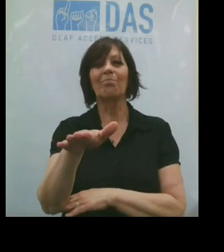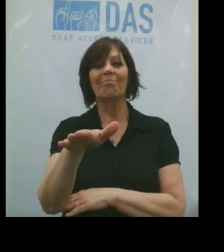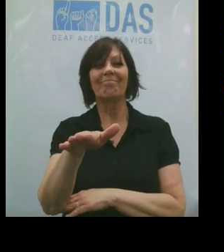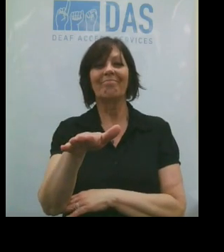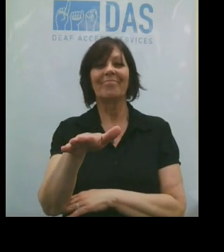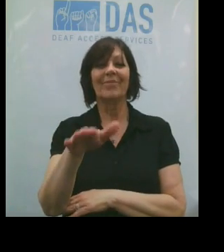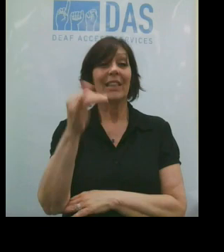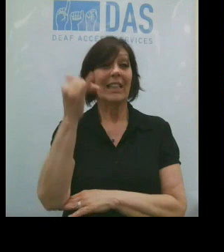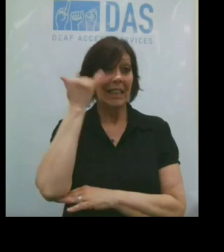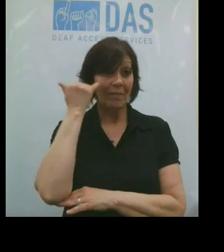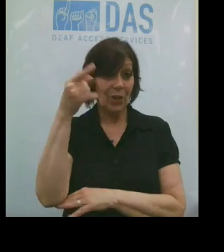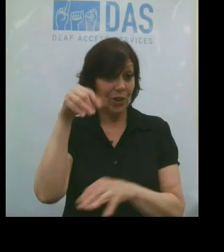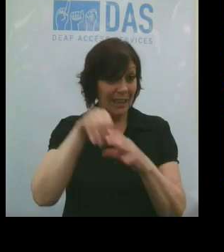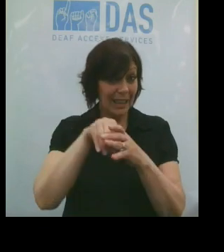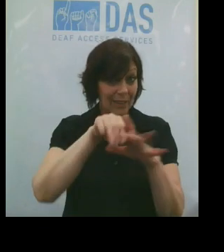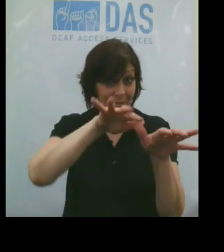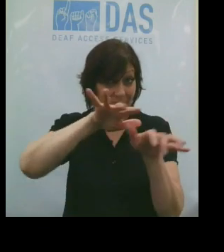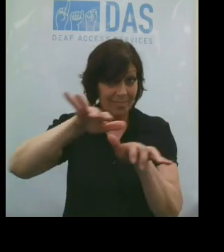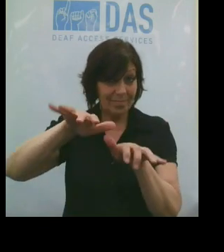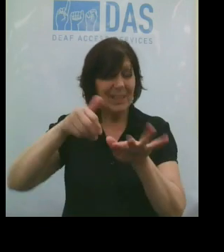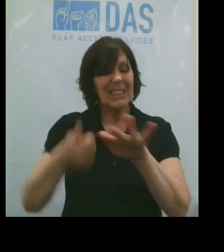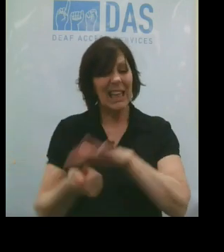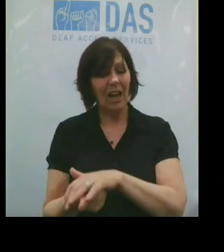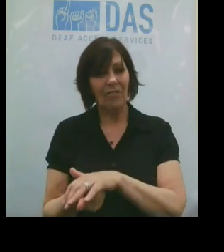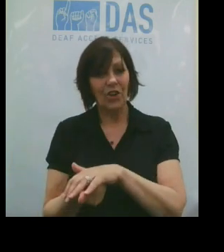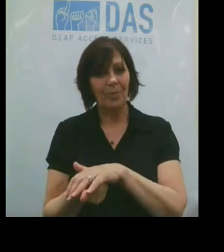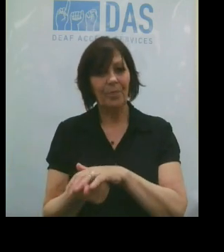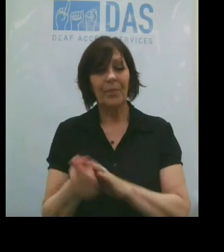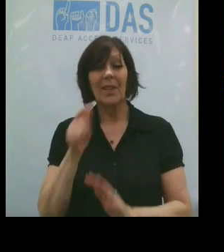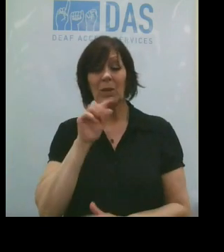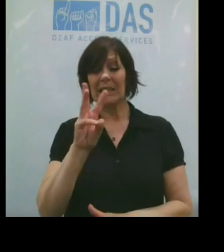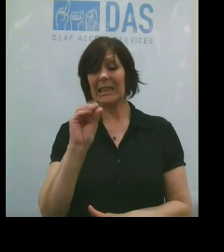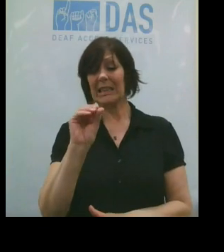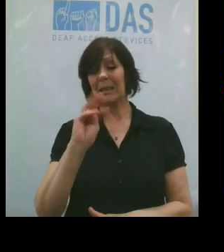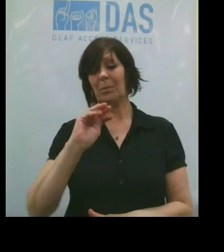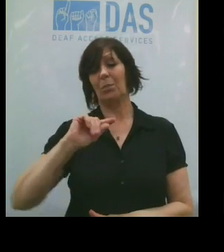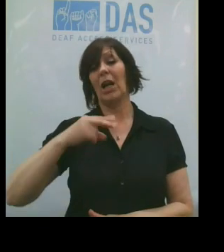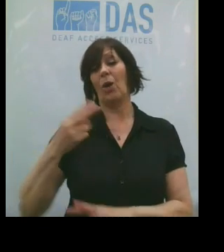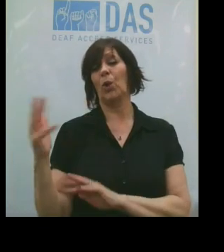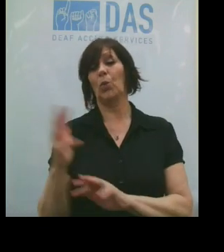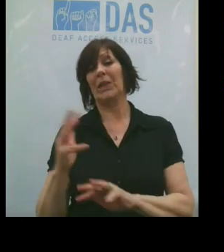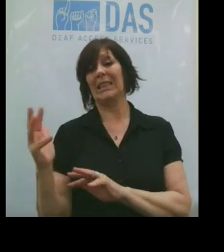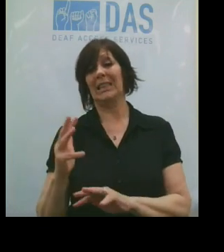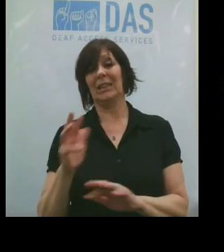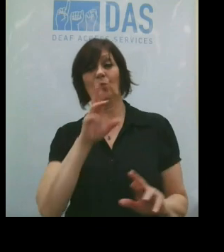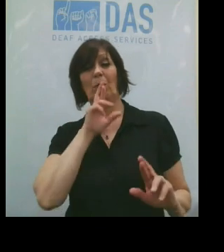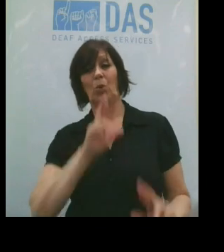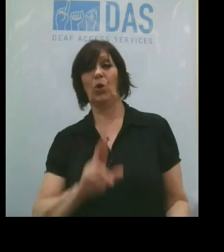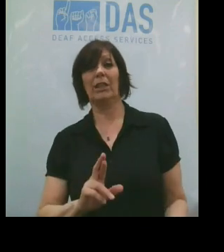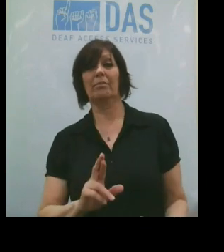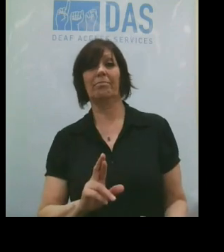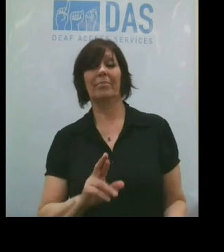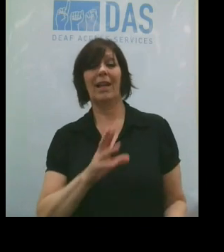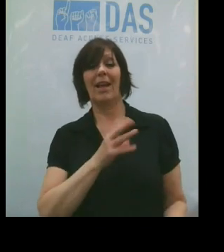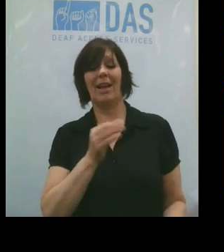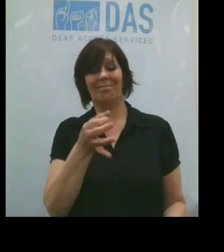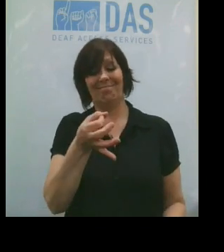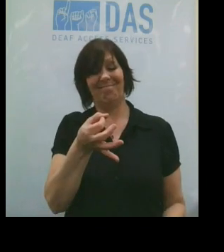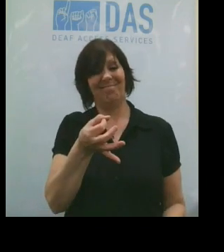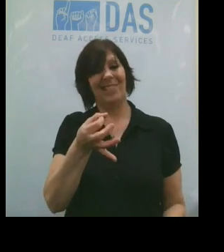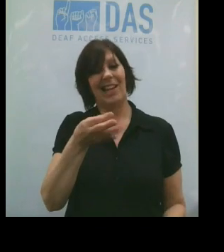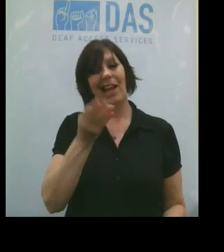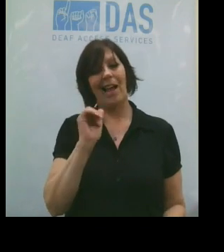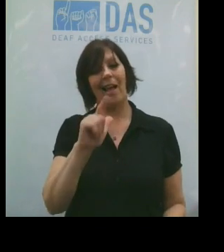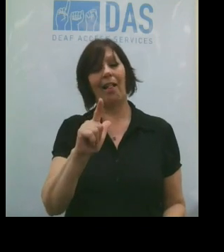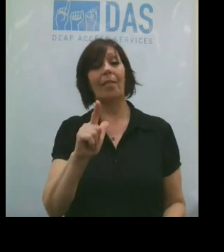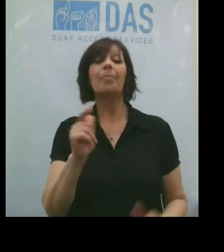line of those storms take a cover, because there were 60-mile-per-hour winds, gusts reported, as well as quarter-sized hail.